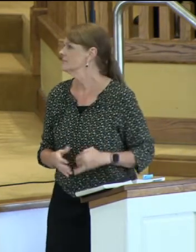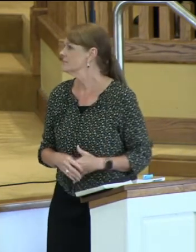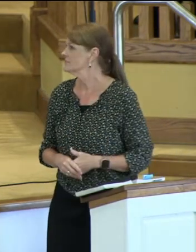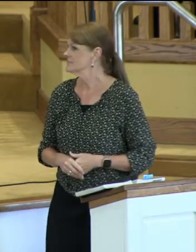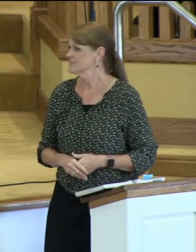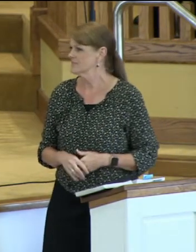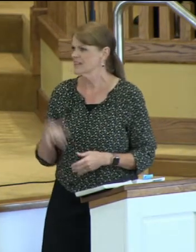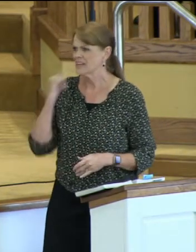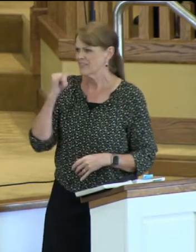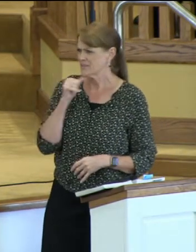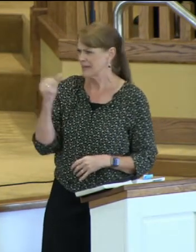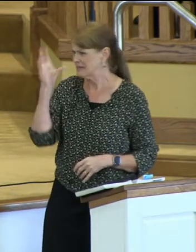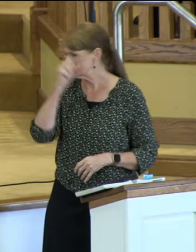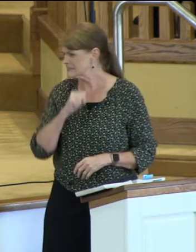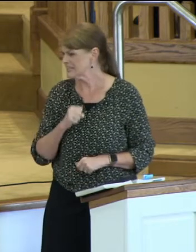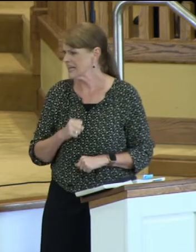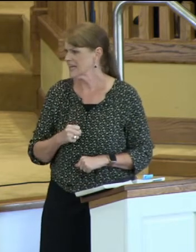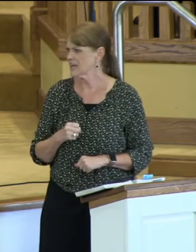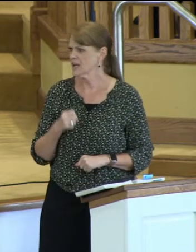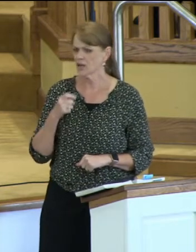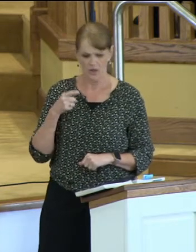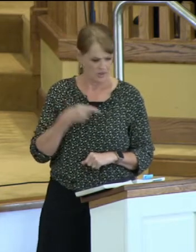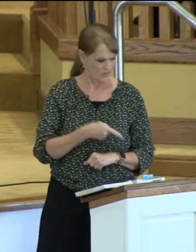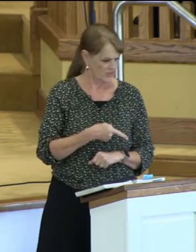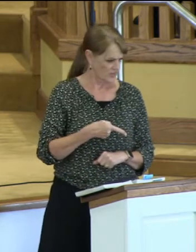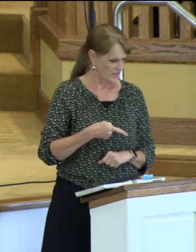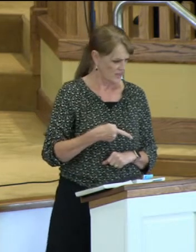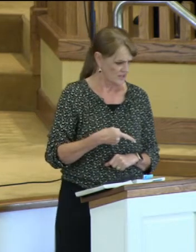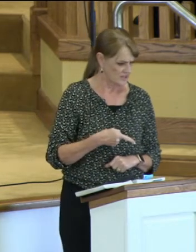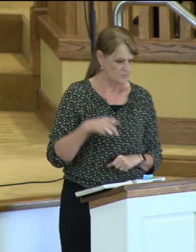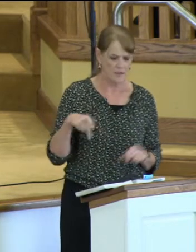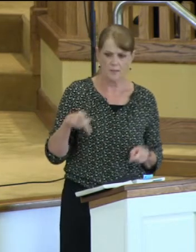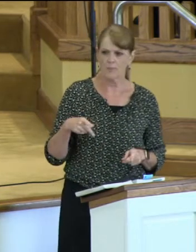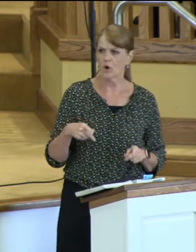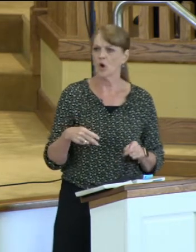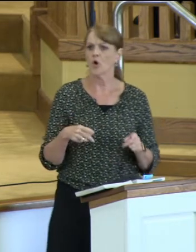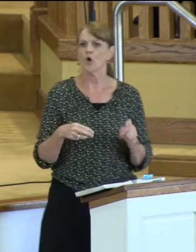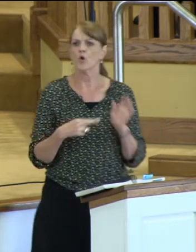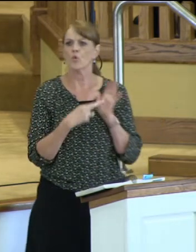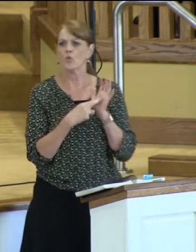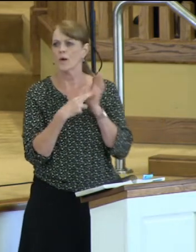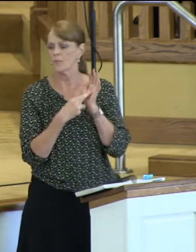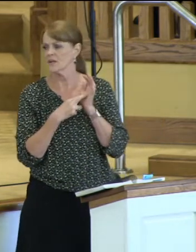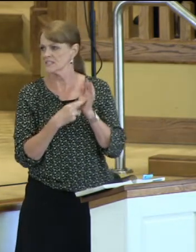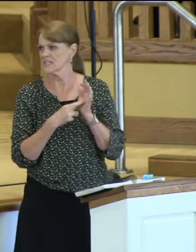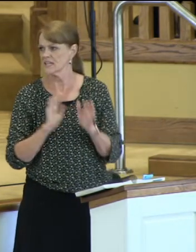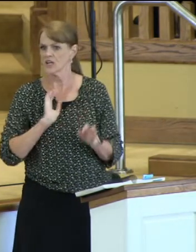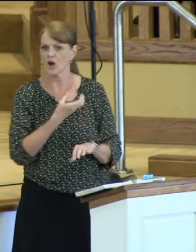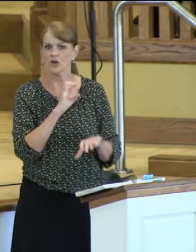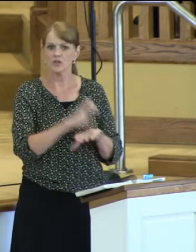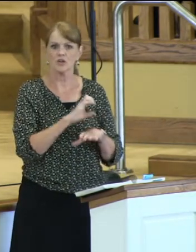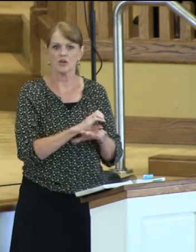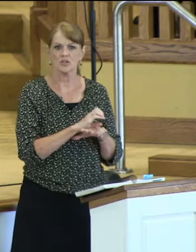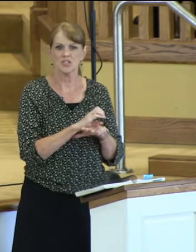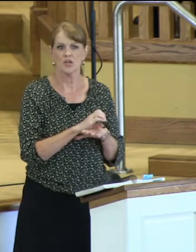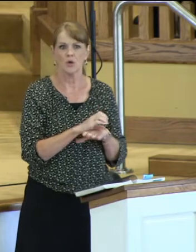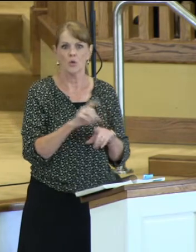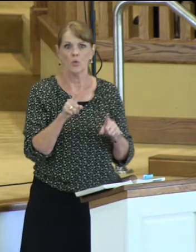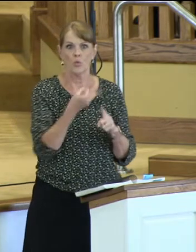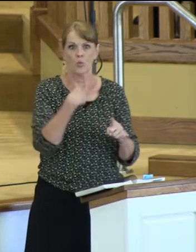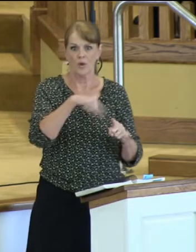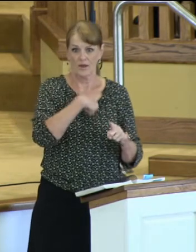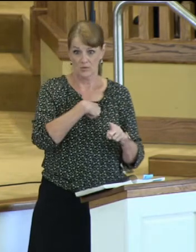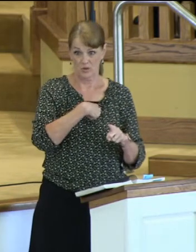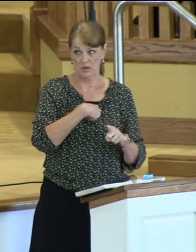If I'm not mistaken, those folks were representing our church when Norm and I and the Georges were in our 20s when we came here. That's